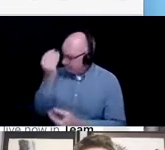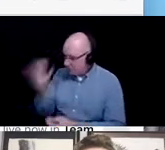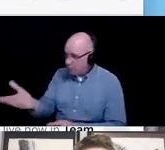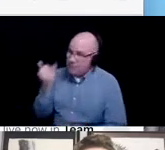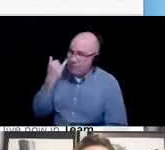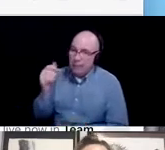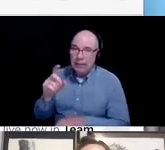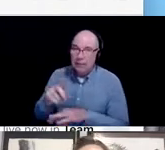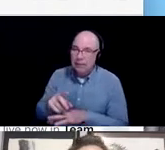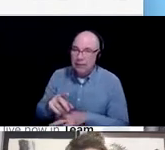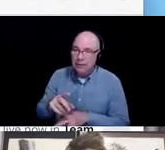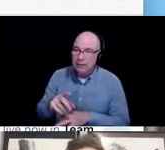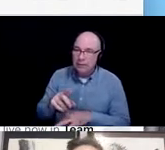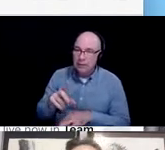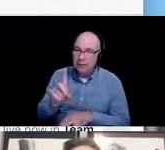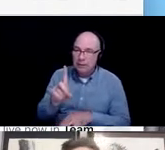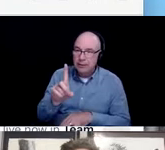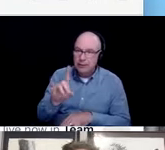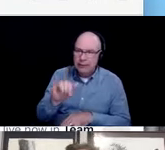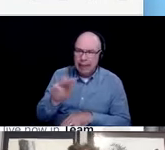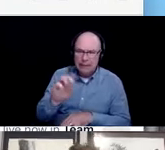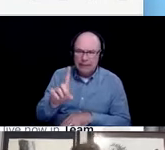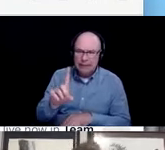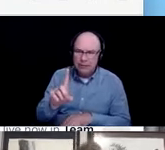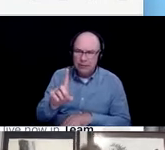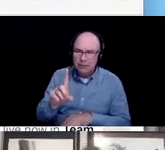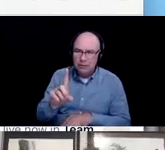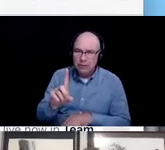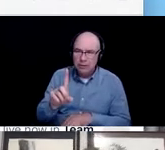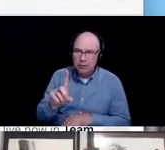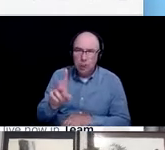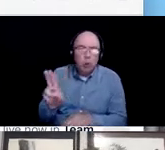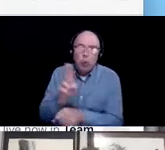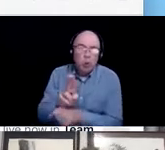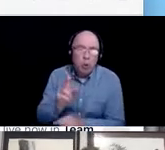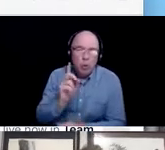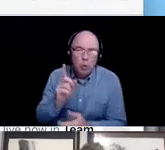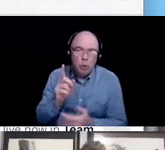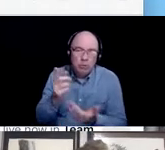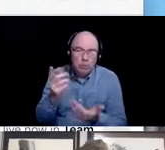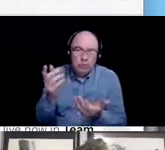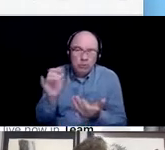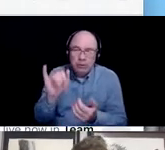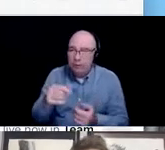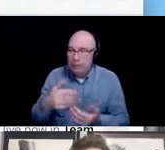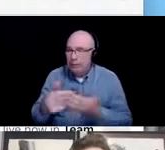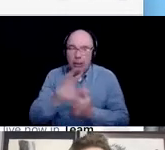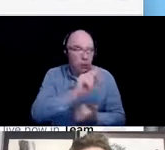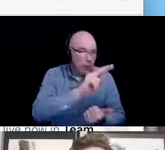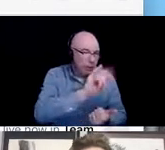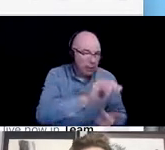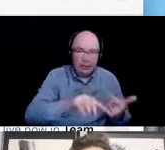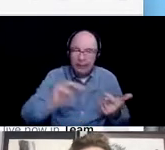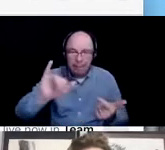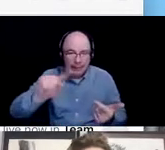Diamond You act about her business? What would Diamond You? So whatever your name is, I see Randy, I see